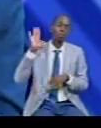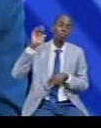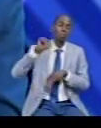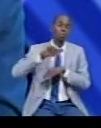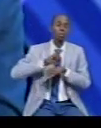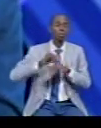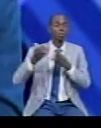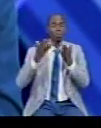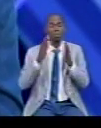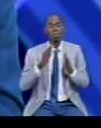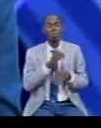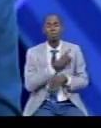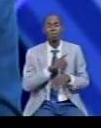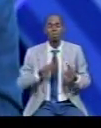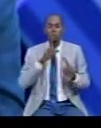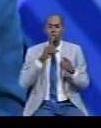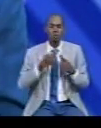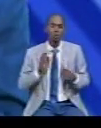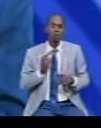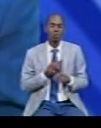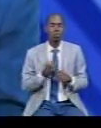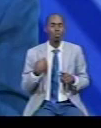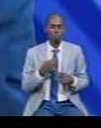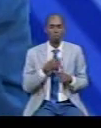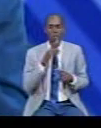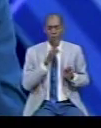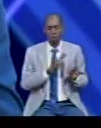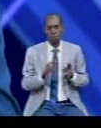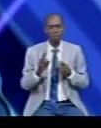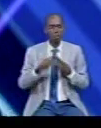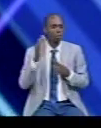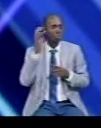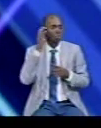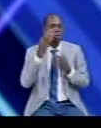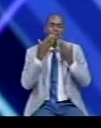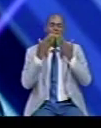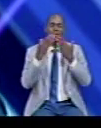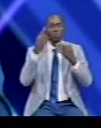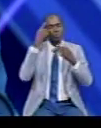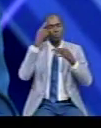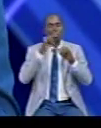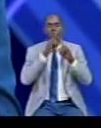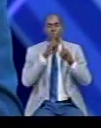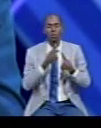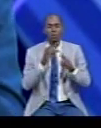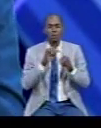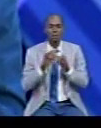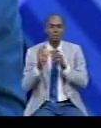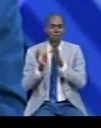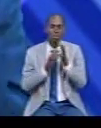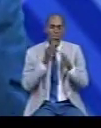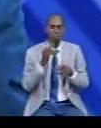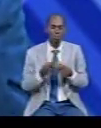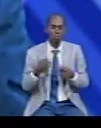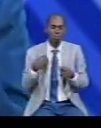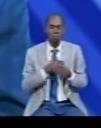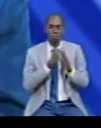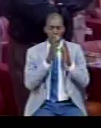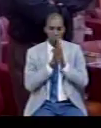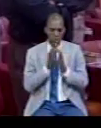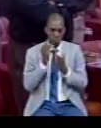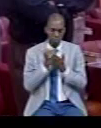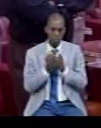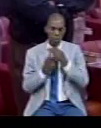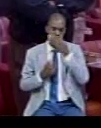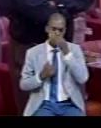to us. We are ready to listen. Thank you, Lord, for the answer. In Jesus' mighty name, we pray.